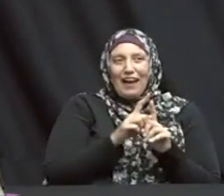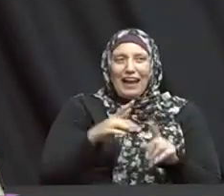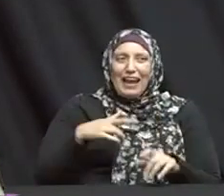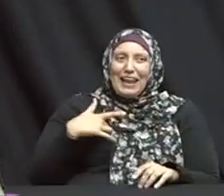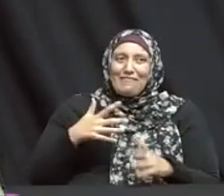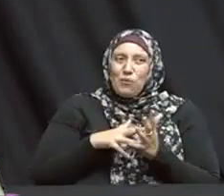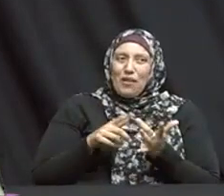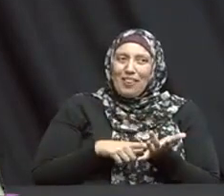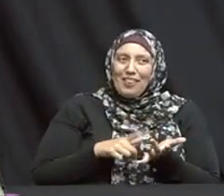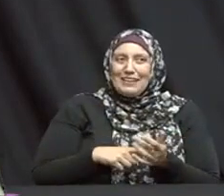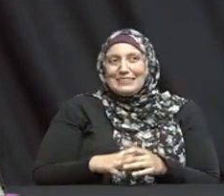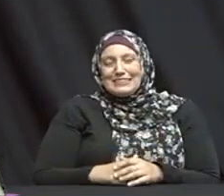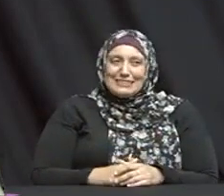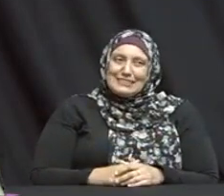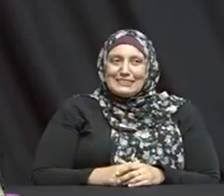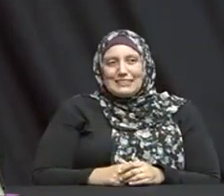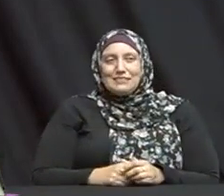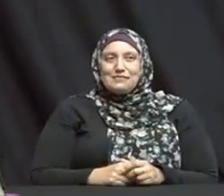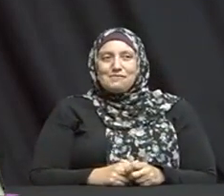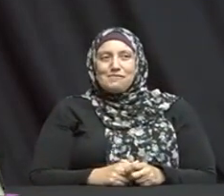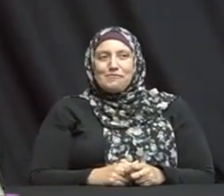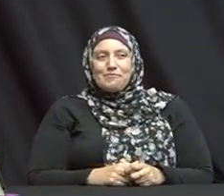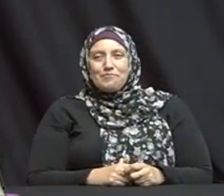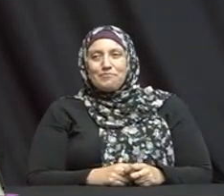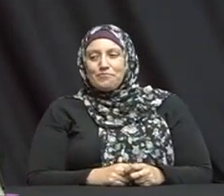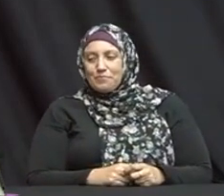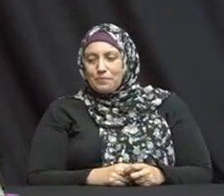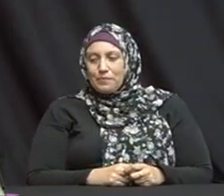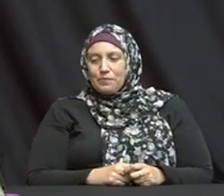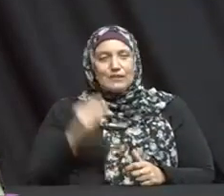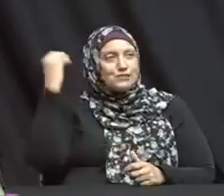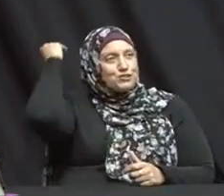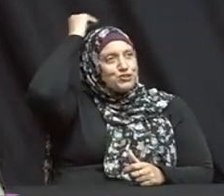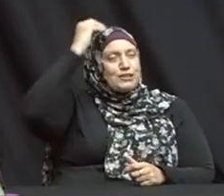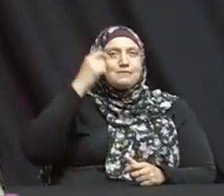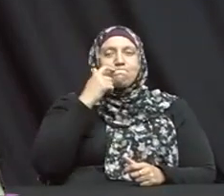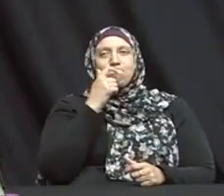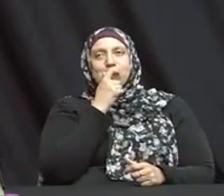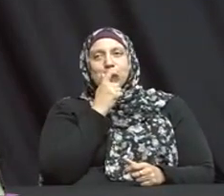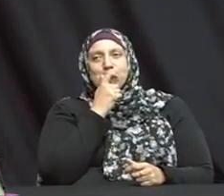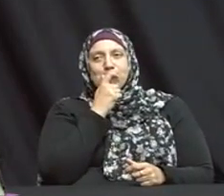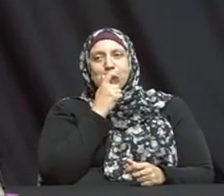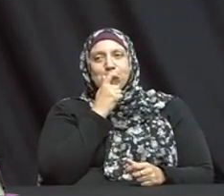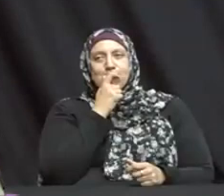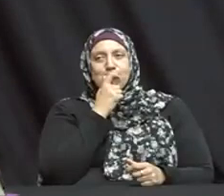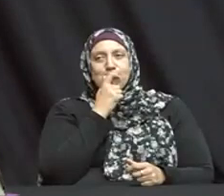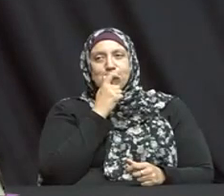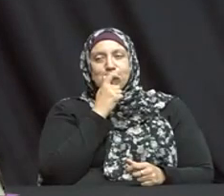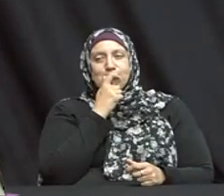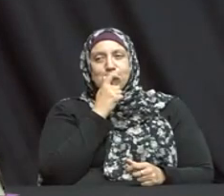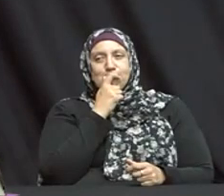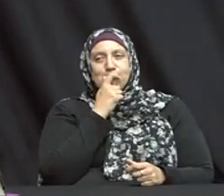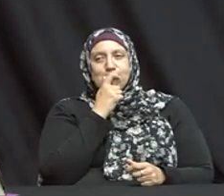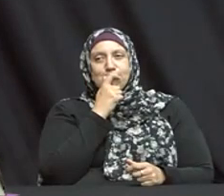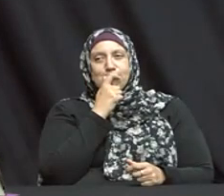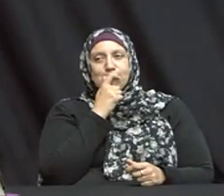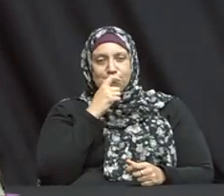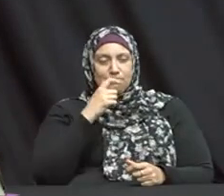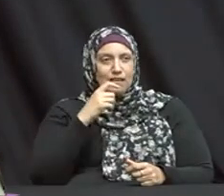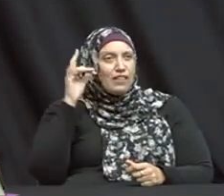That with the heirs, he sits and agrees over the will? Yeah. Over the will, he doesn't need the agreement of the